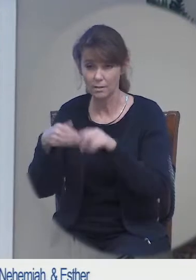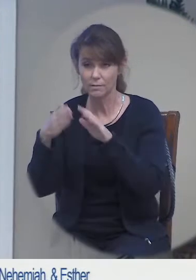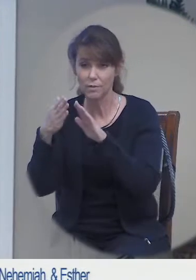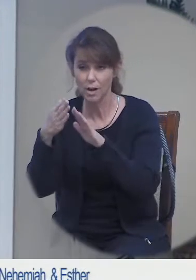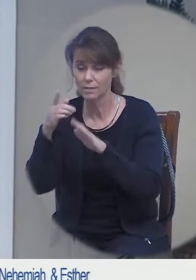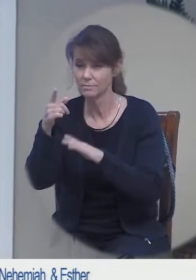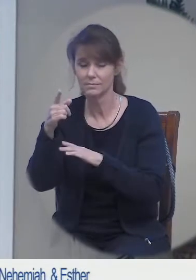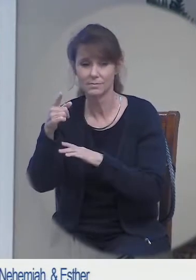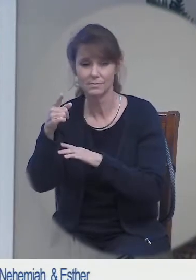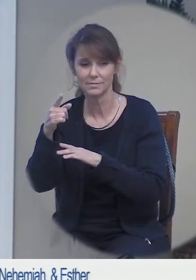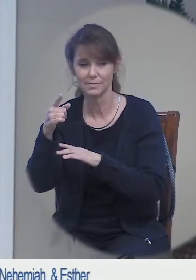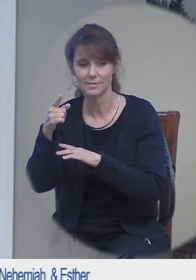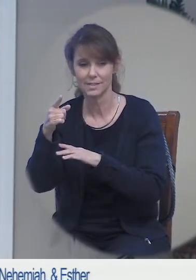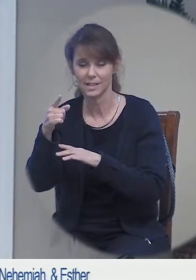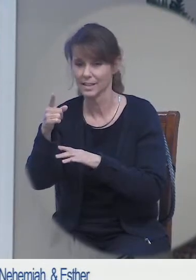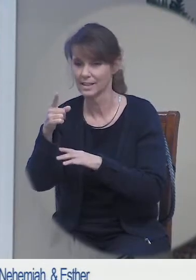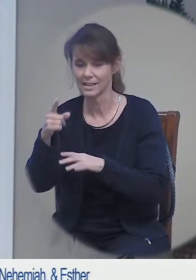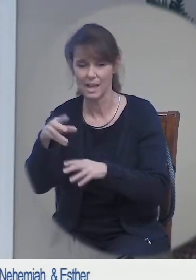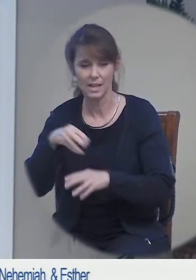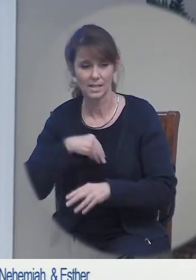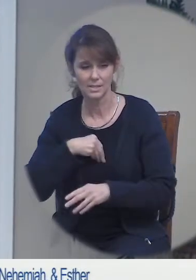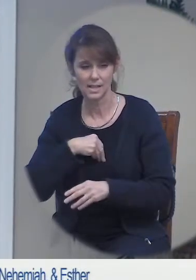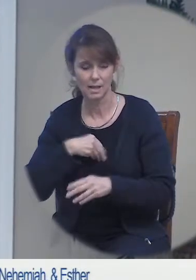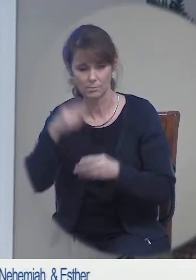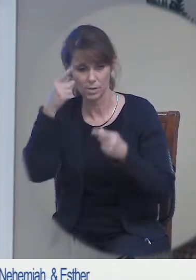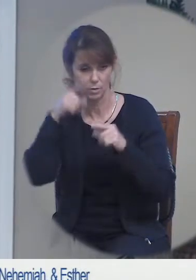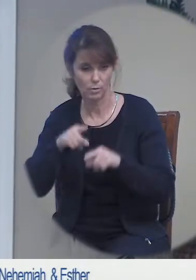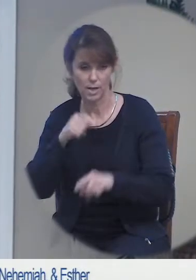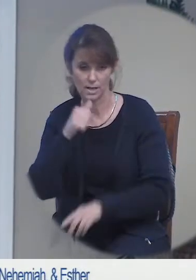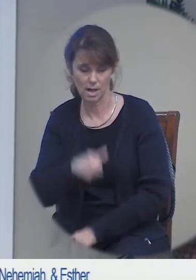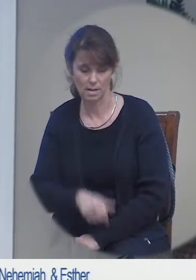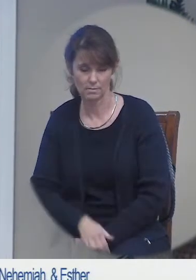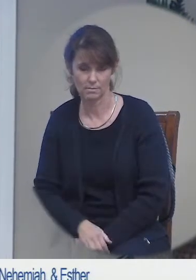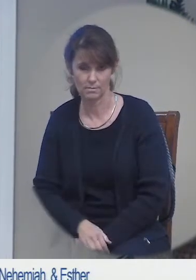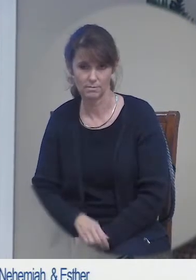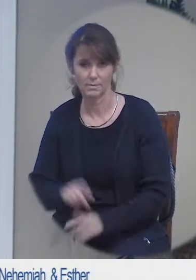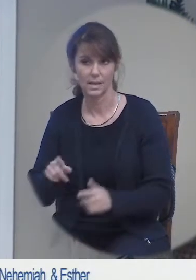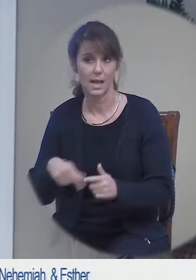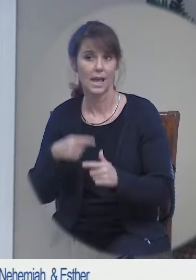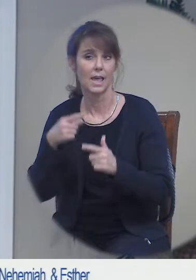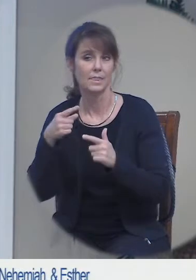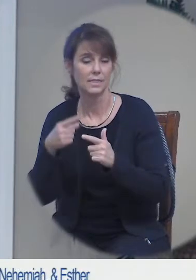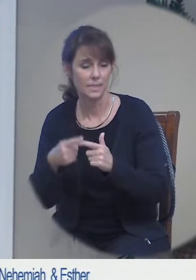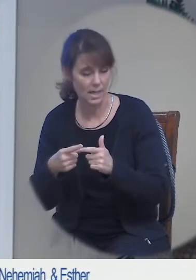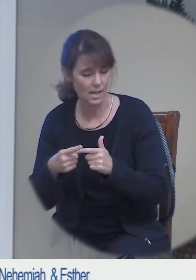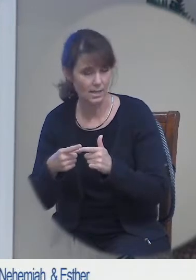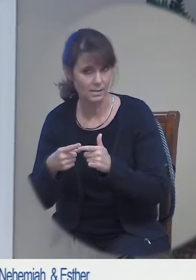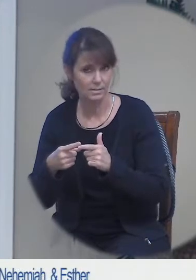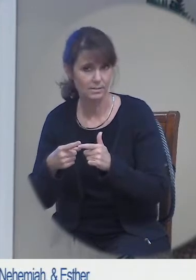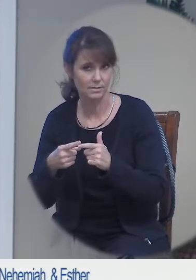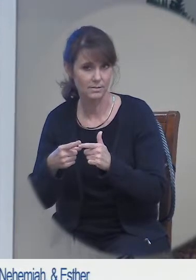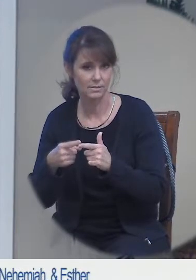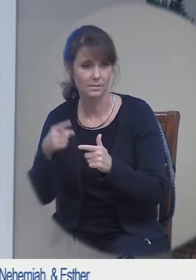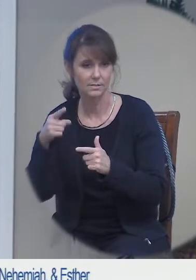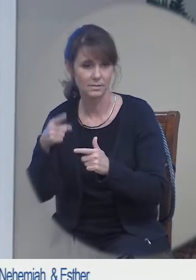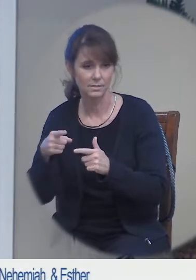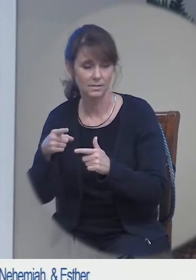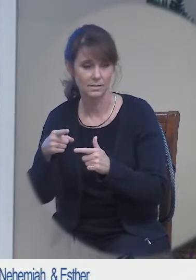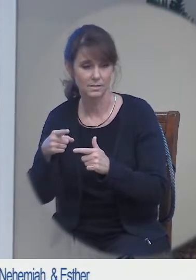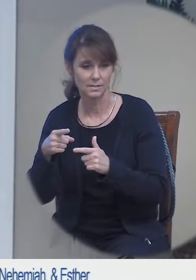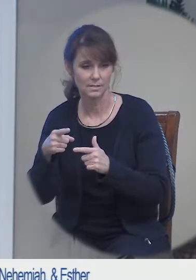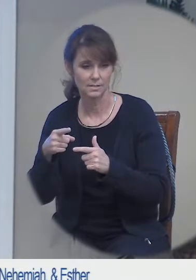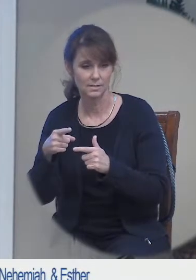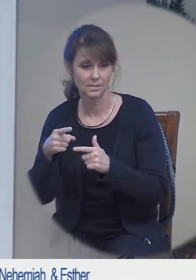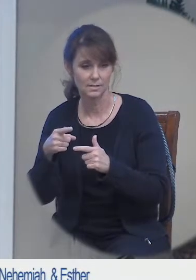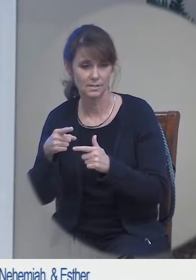it says, I contended with them, and therefore I held a great assembly against